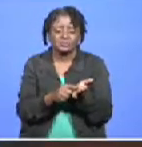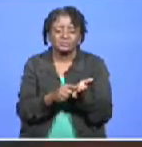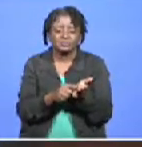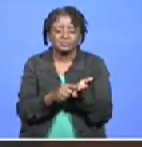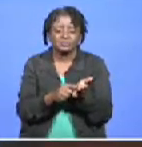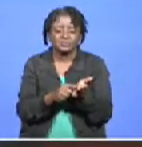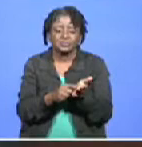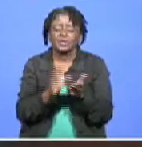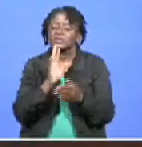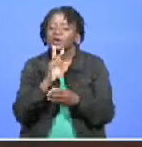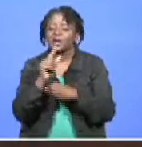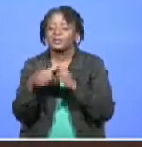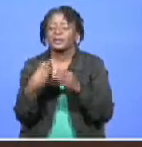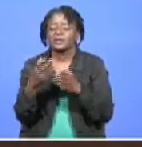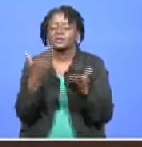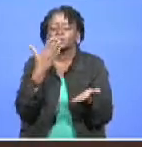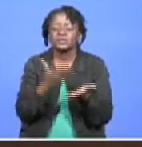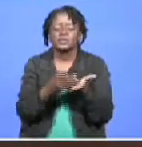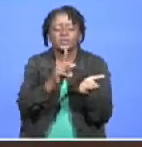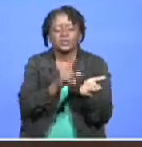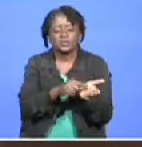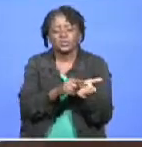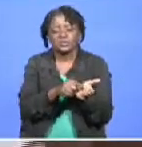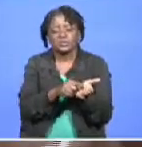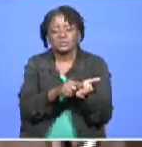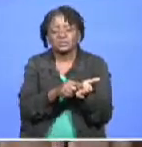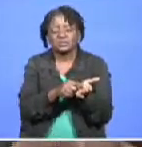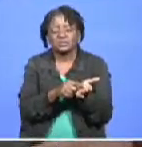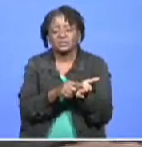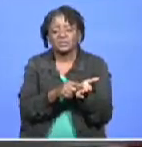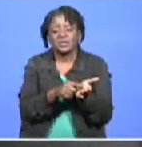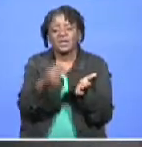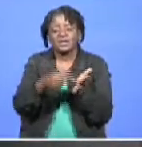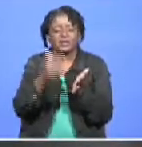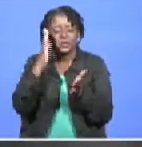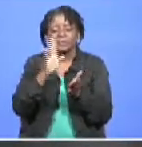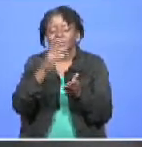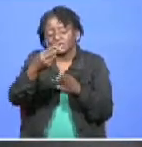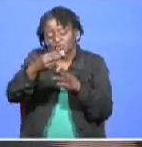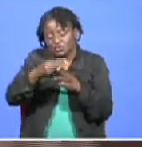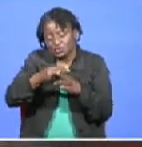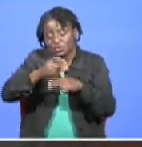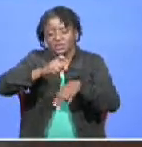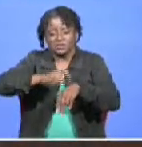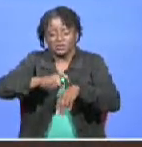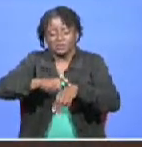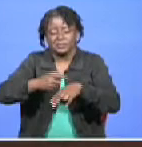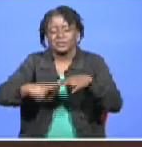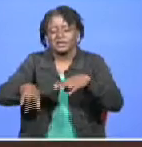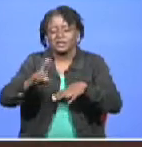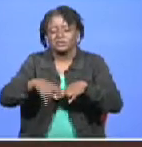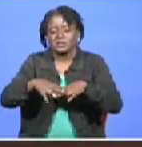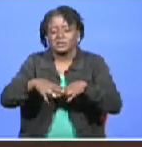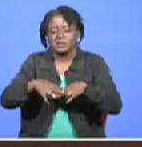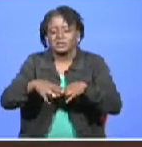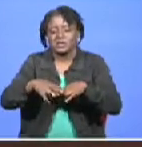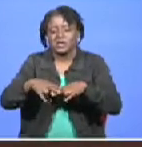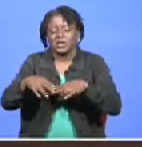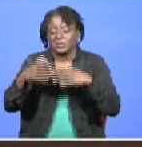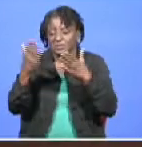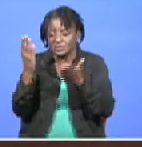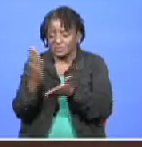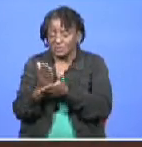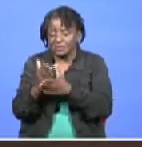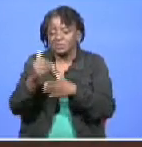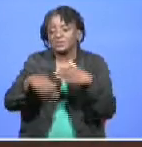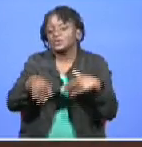I'm talking about good news. The good news is that this will be a short-term increase that will be wiped out in